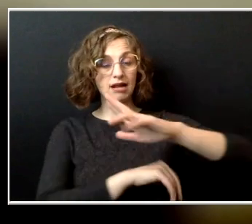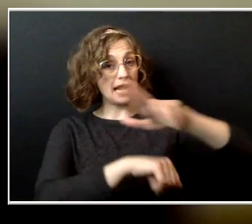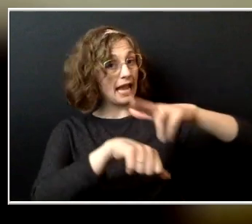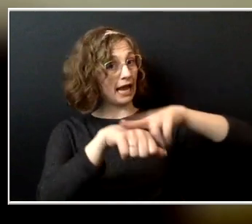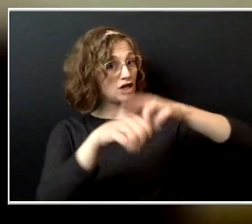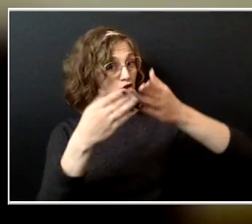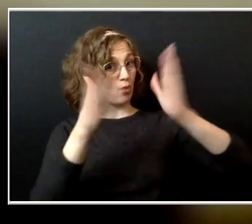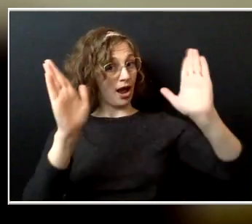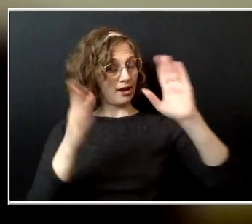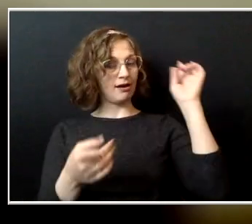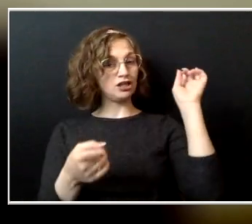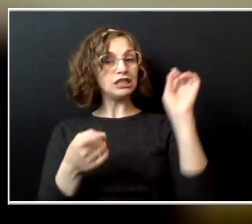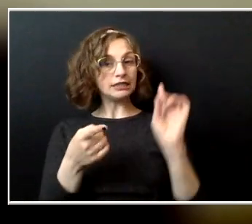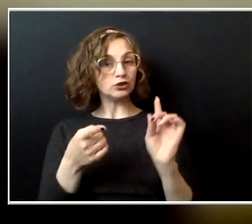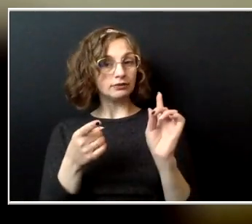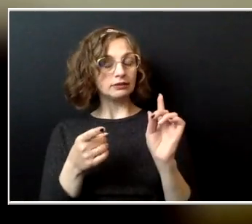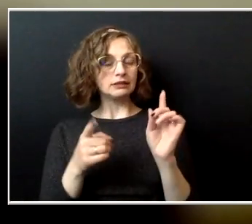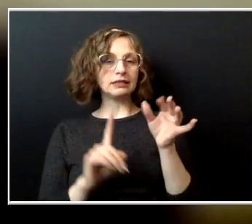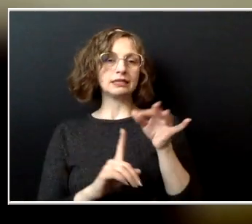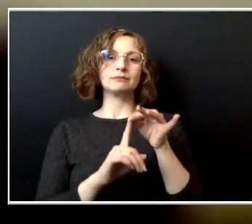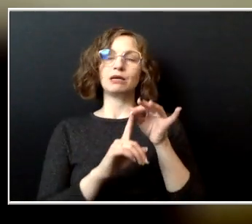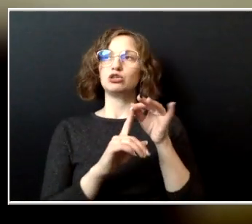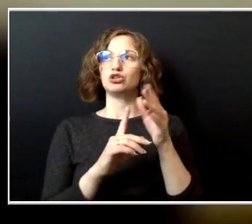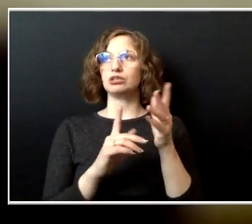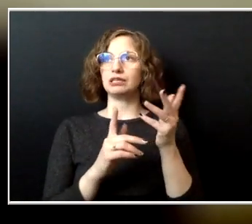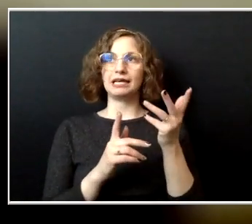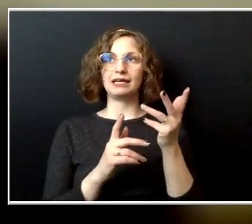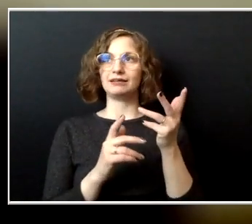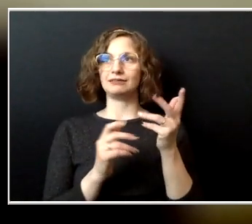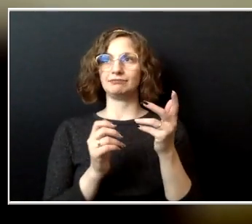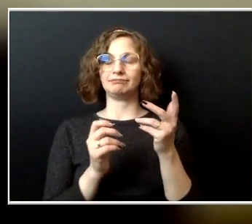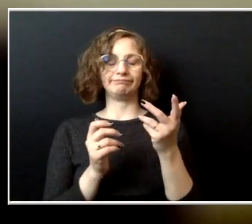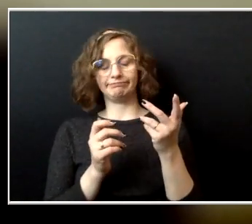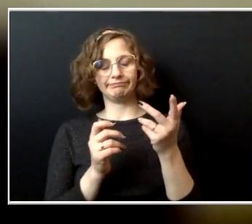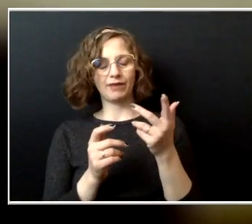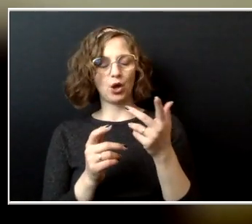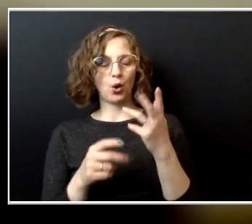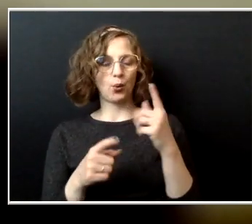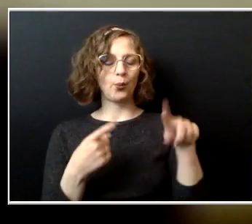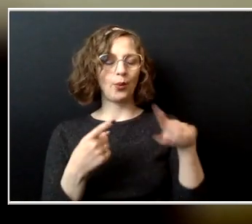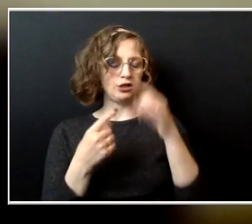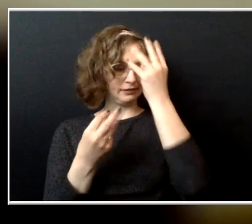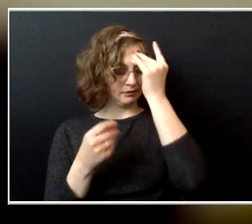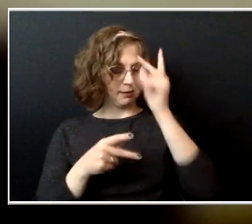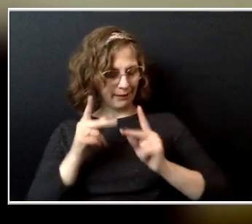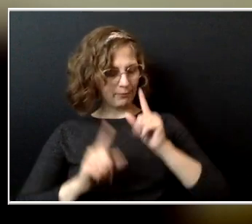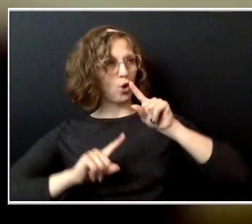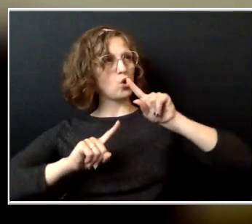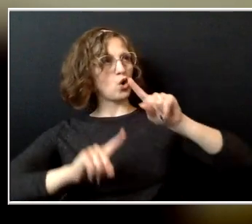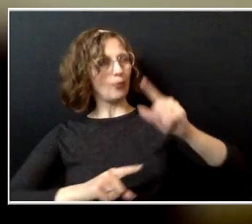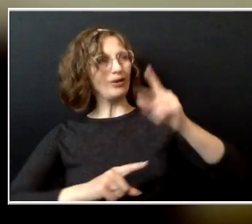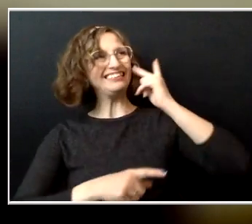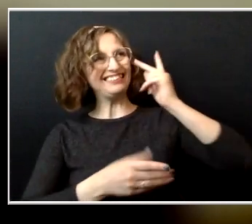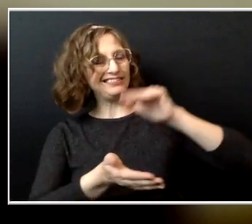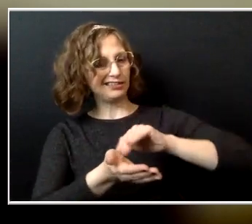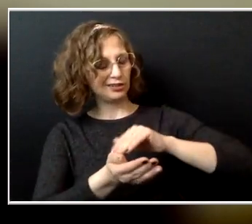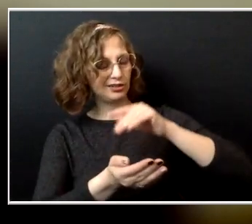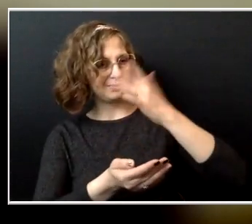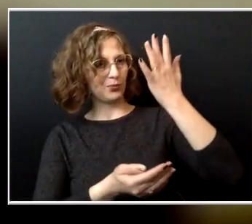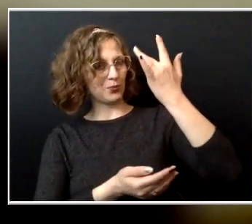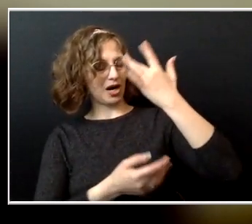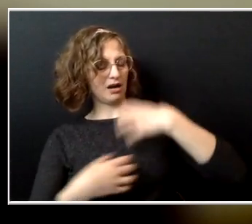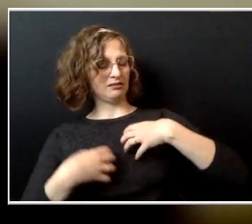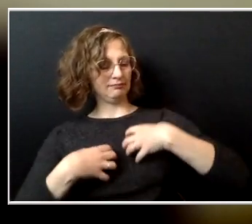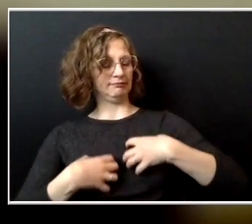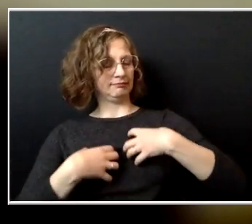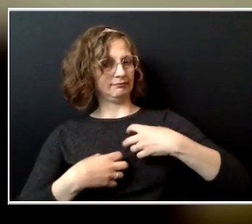talking about things like people going to doctor's visits for respiratory infections. And then, of course, the specific